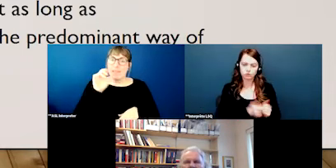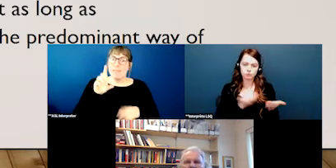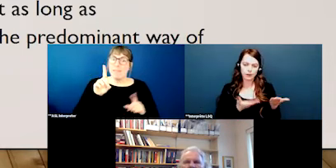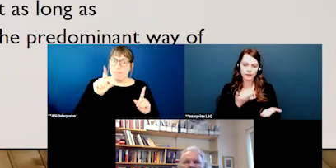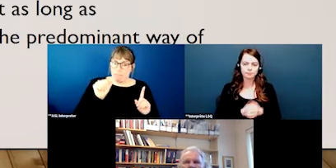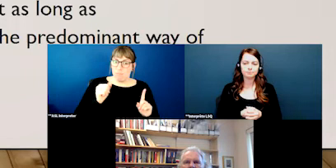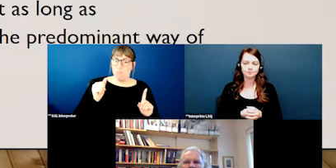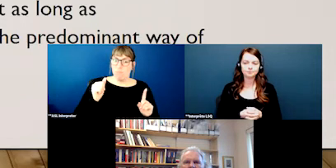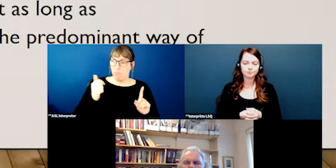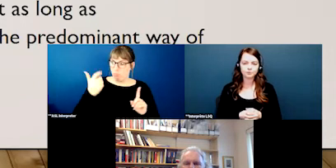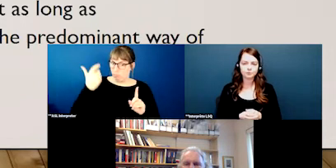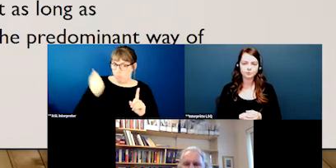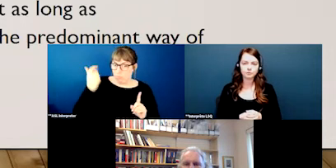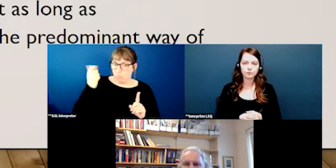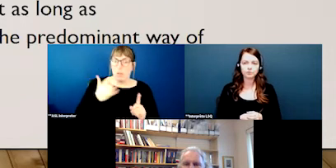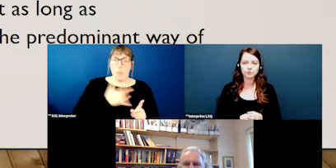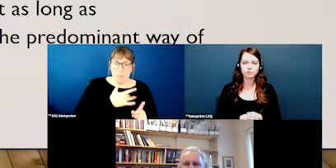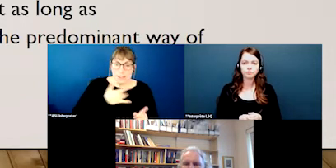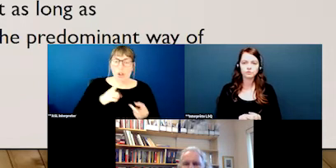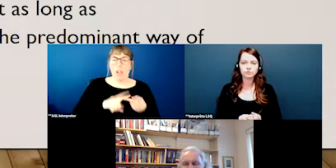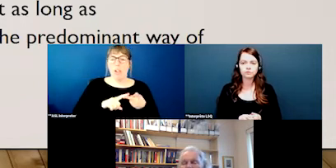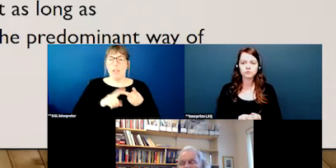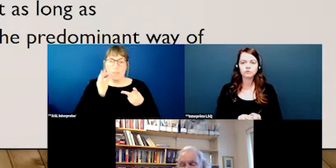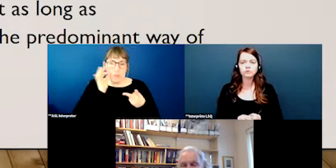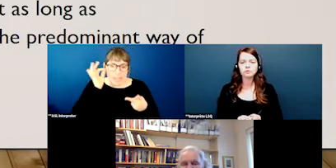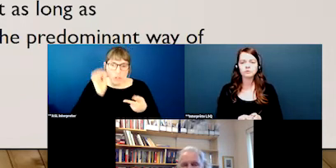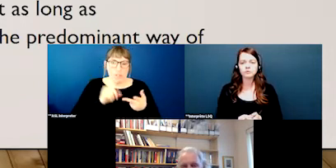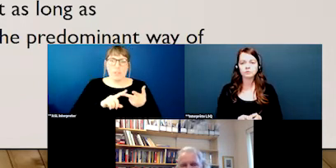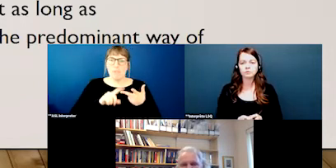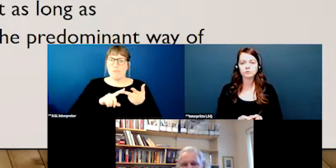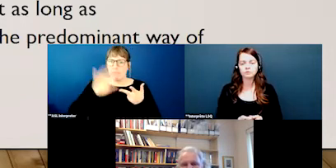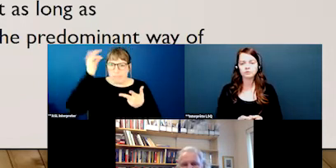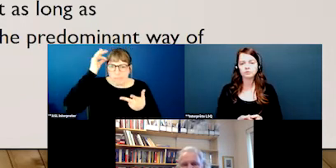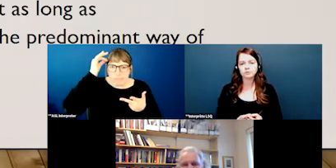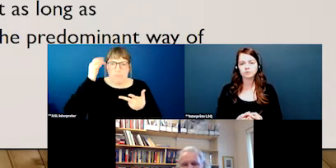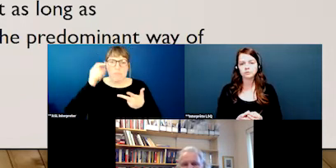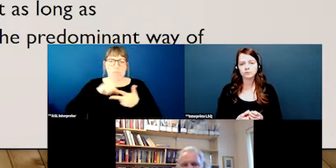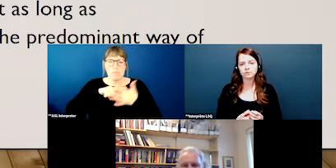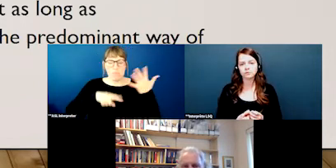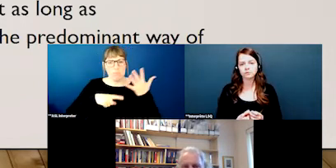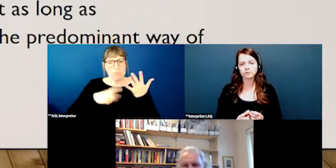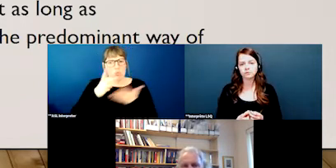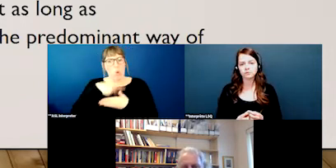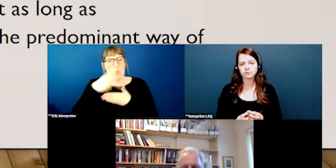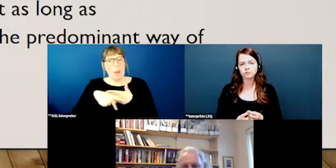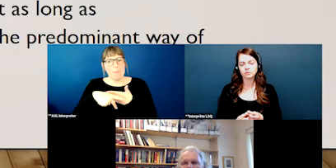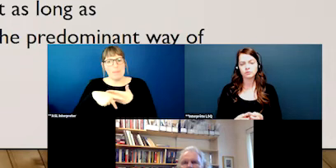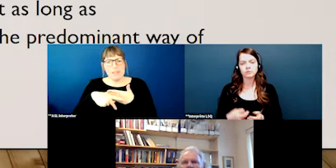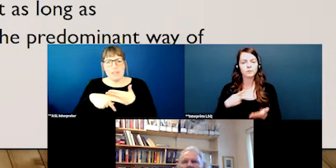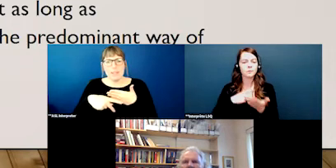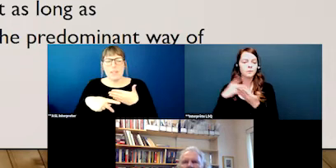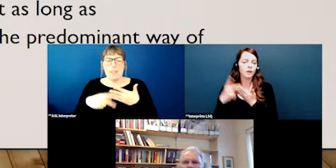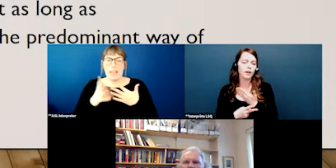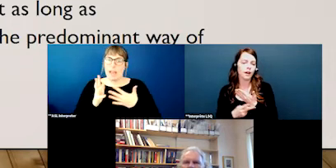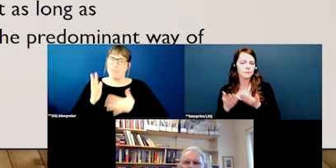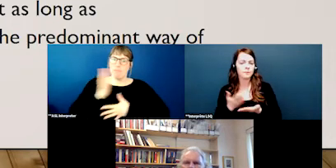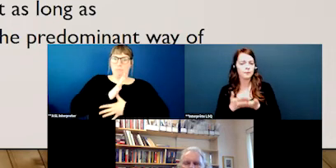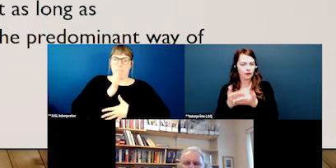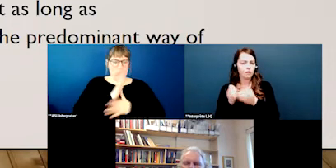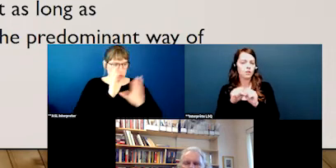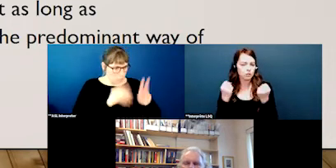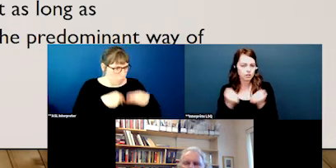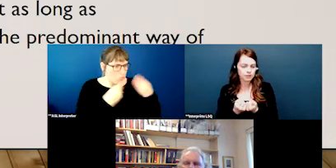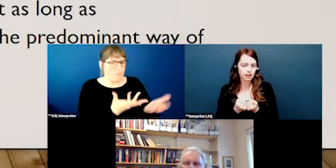provincial, territorial, and First Nation social assistance programs as the main way of delivering